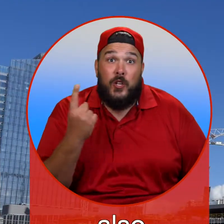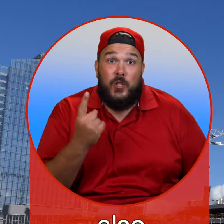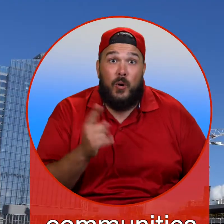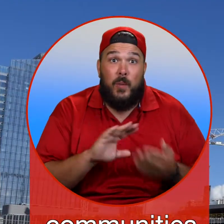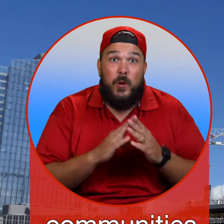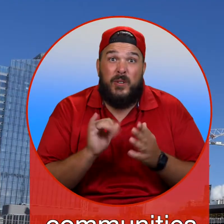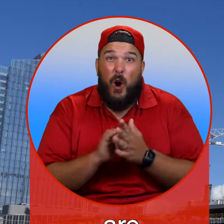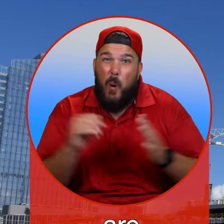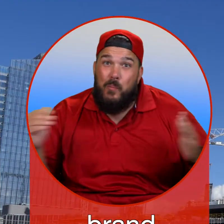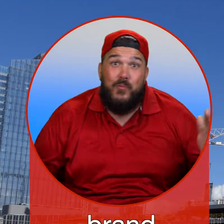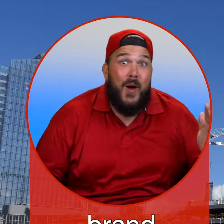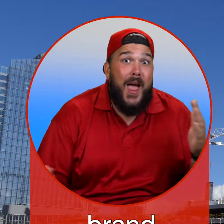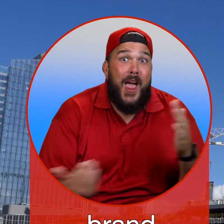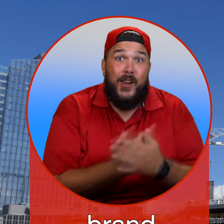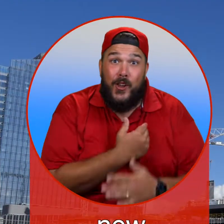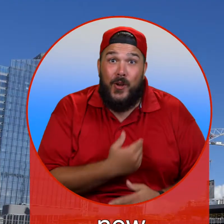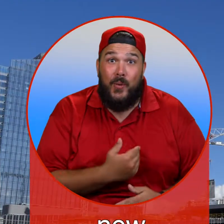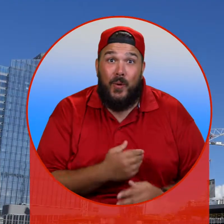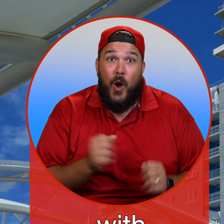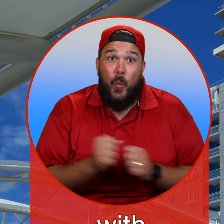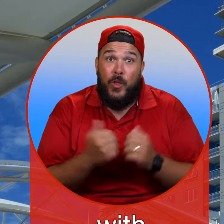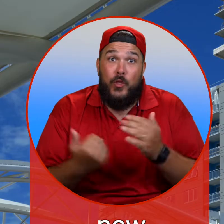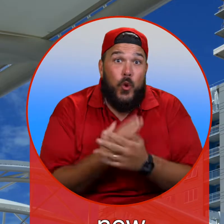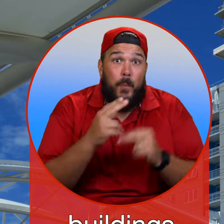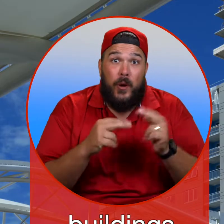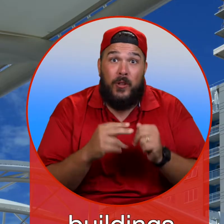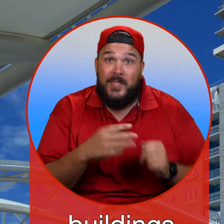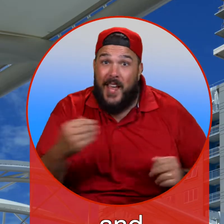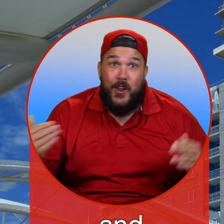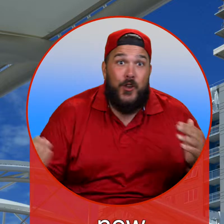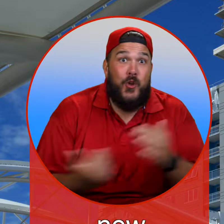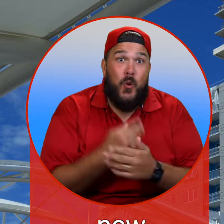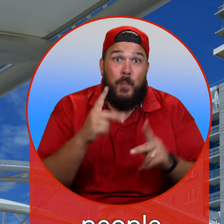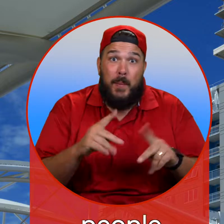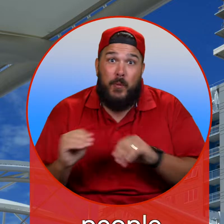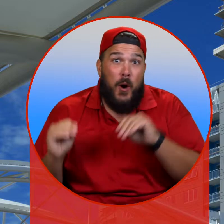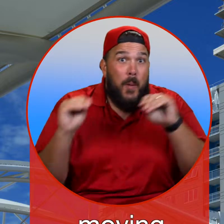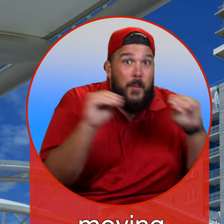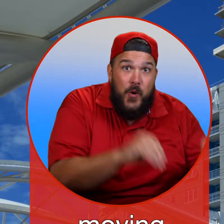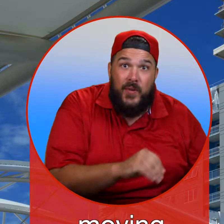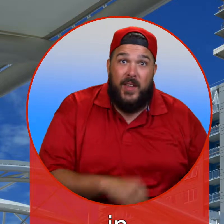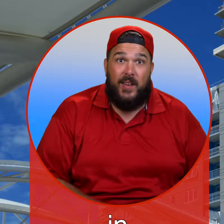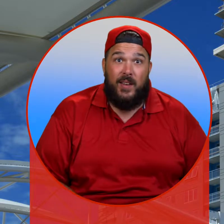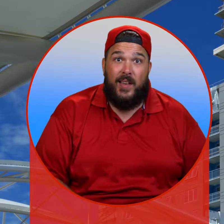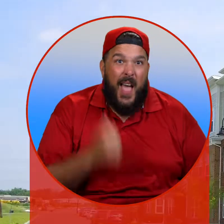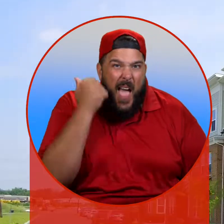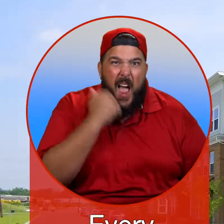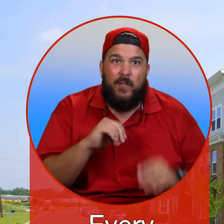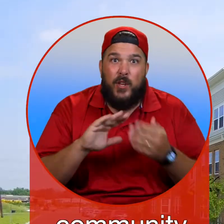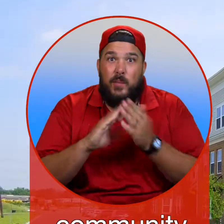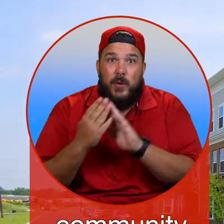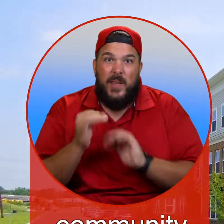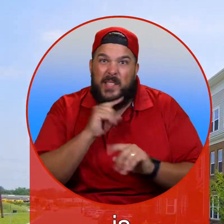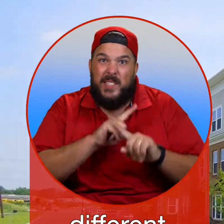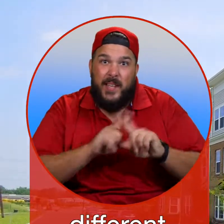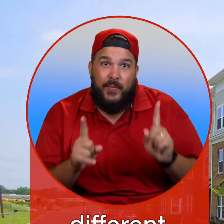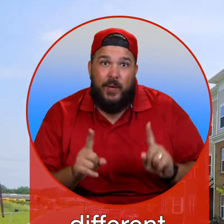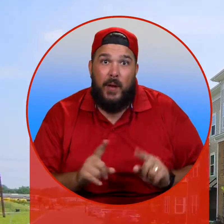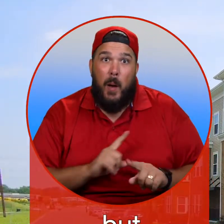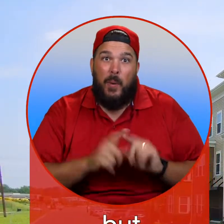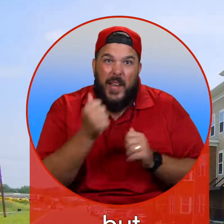There are also communities that are brand new, with new buildings and new people moving in. Every community